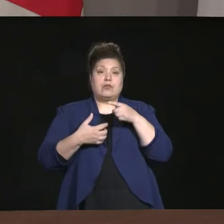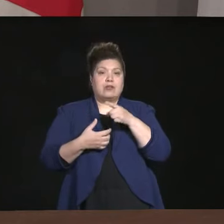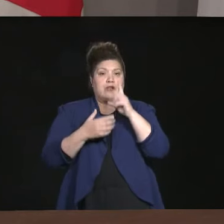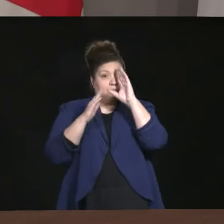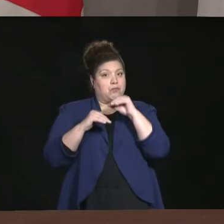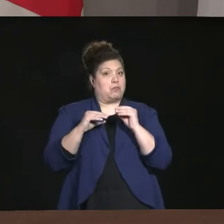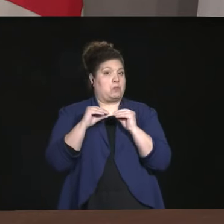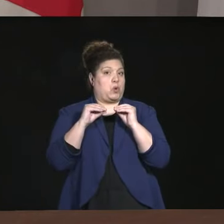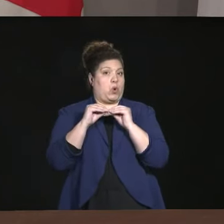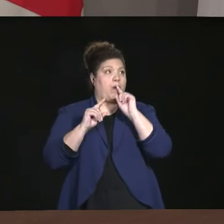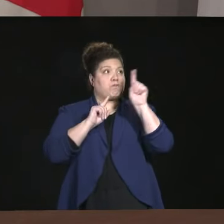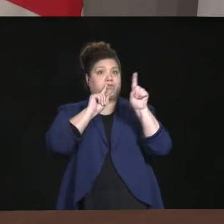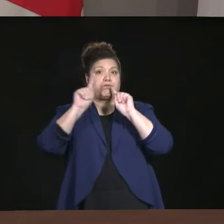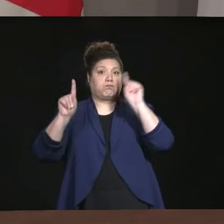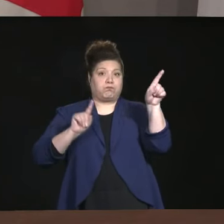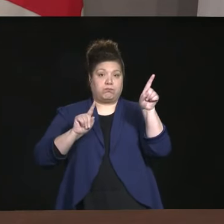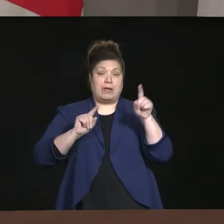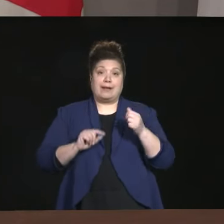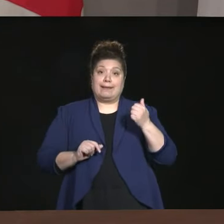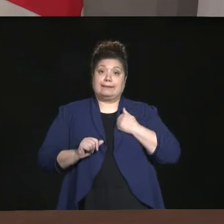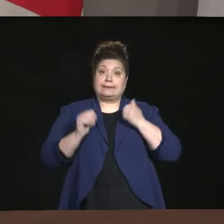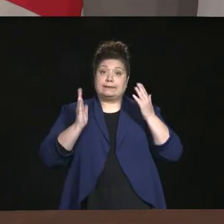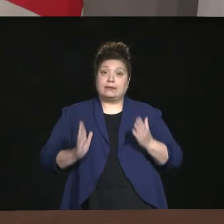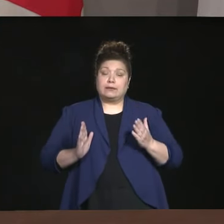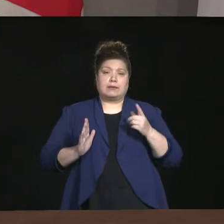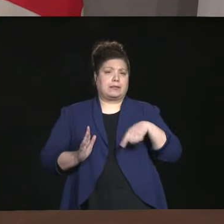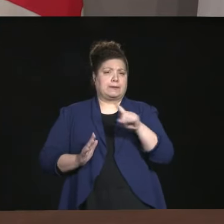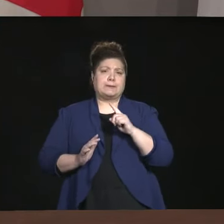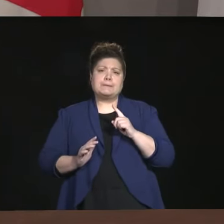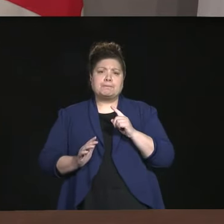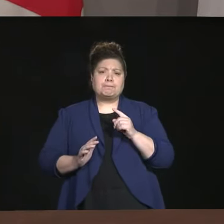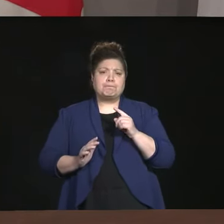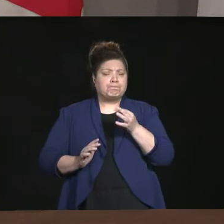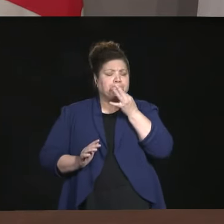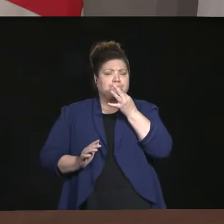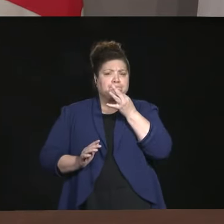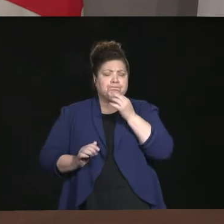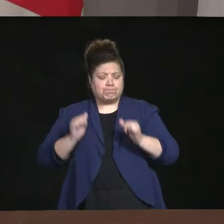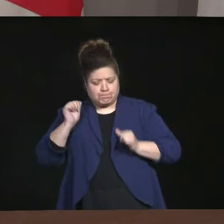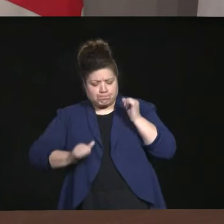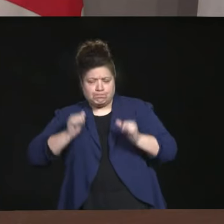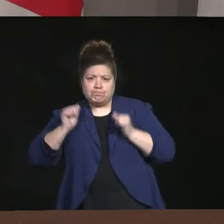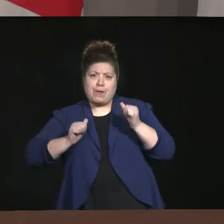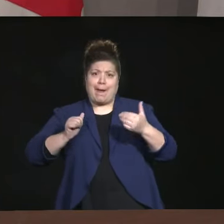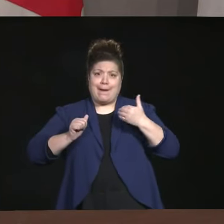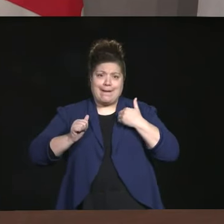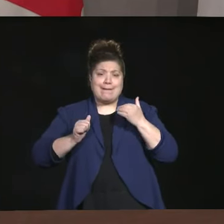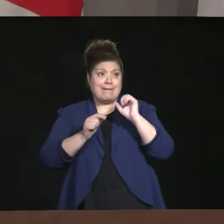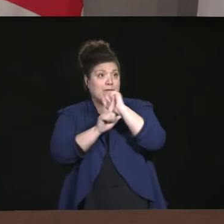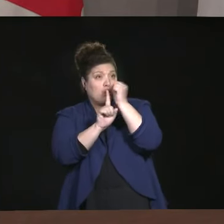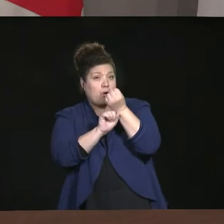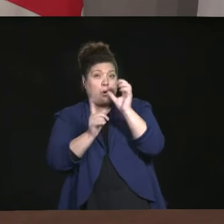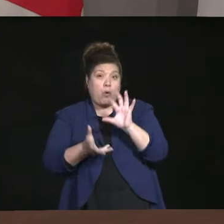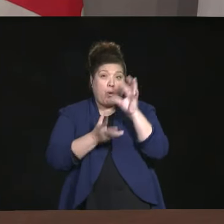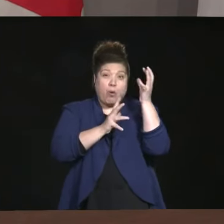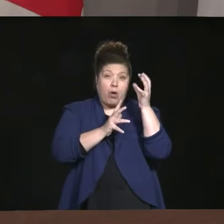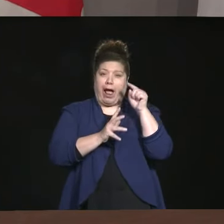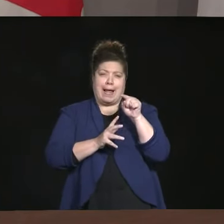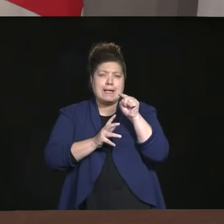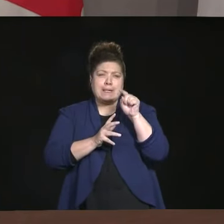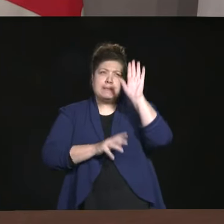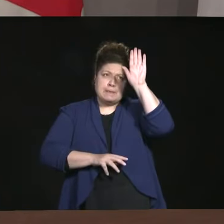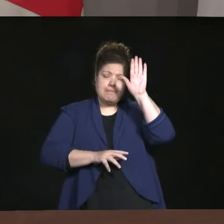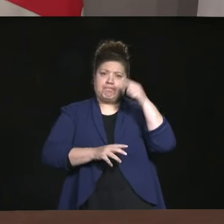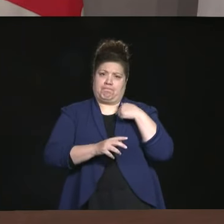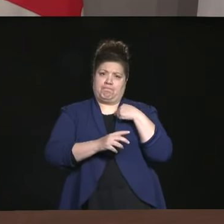Canadians have always risen to the occasion in times of challenge, and the companies with whom we are working, from every